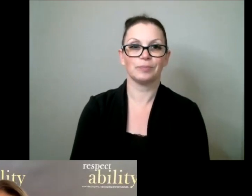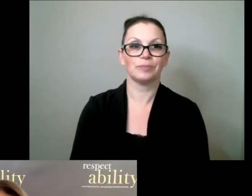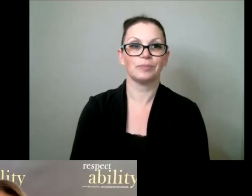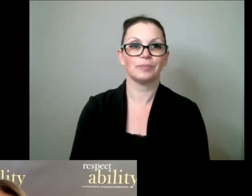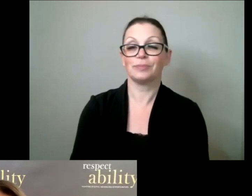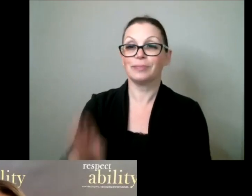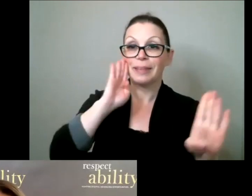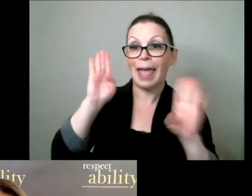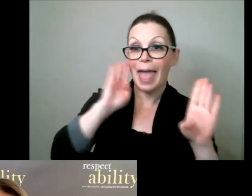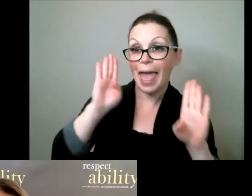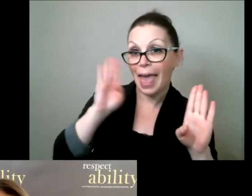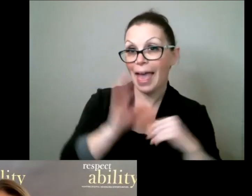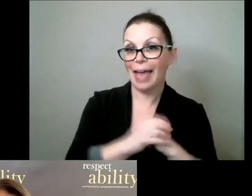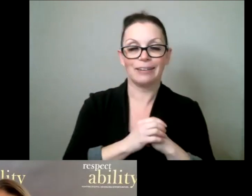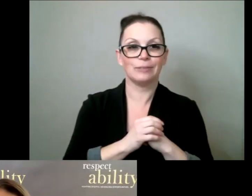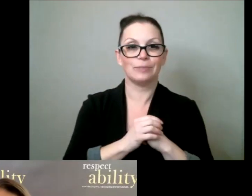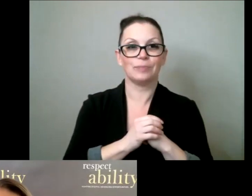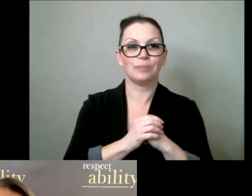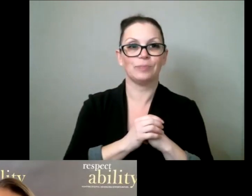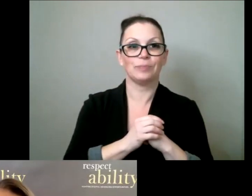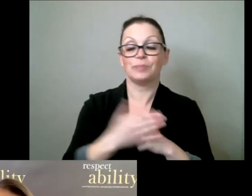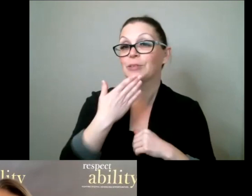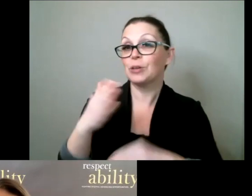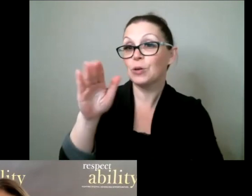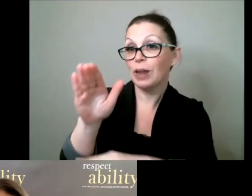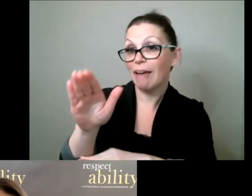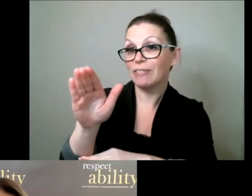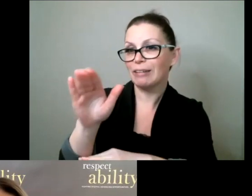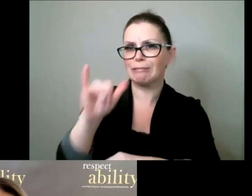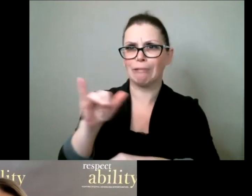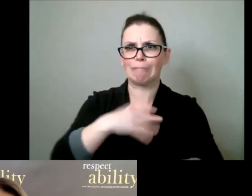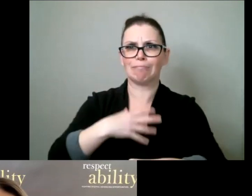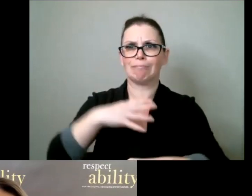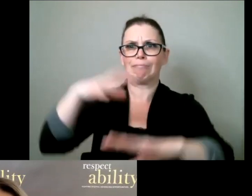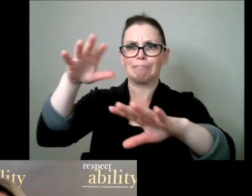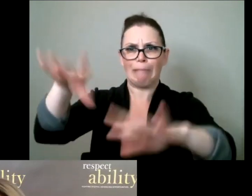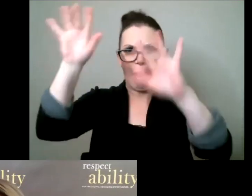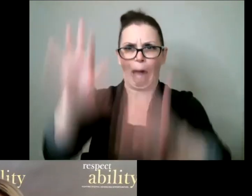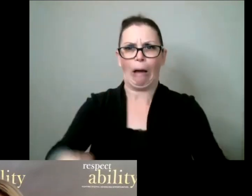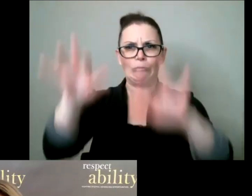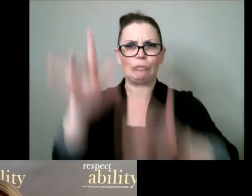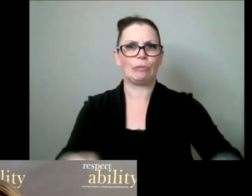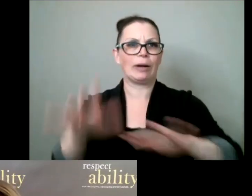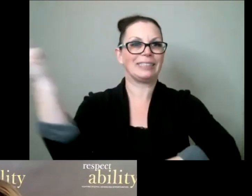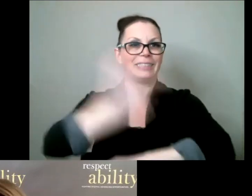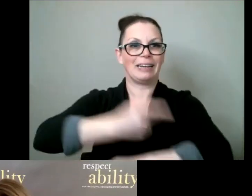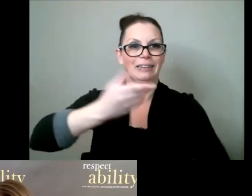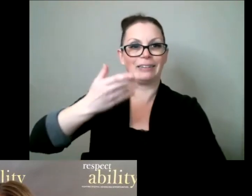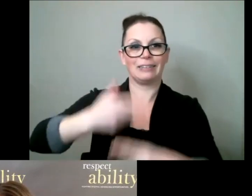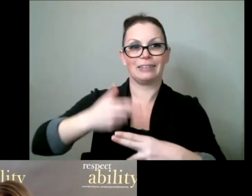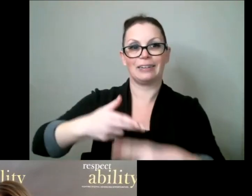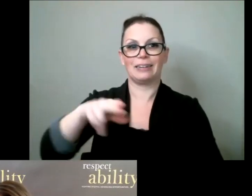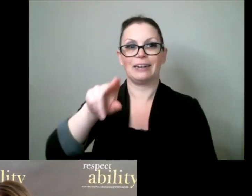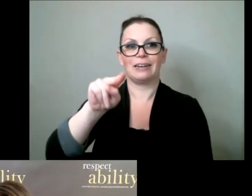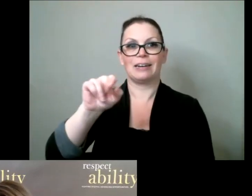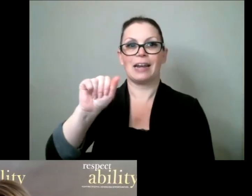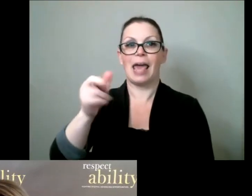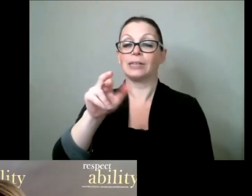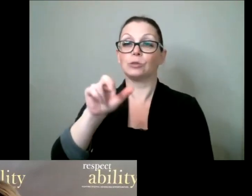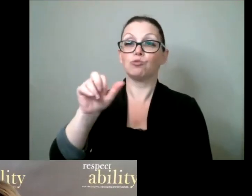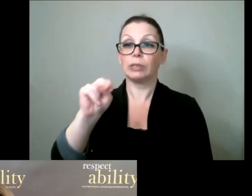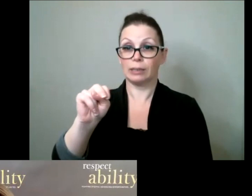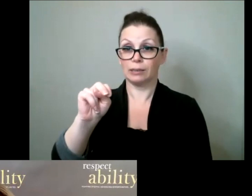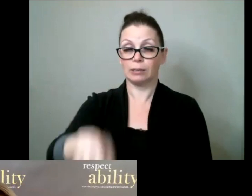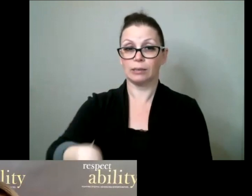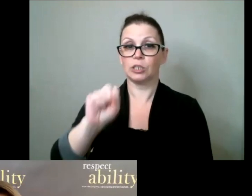Hey there. Good afternoon on this very rainy day. My name is Nasreen. I use the pronouns she, her, and hers.